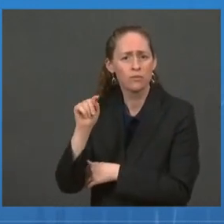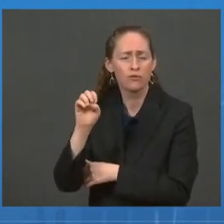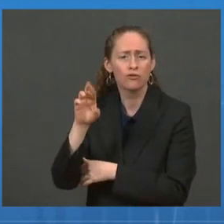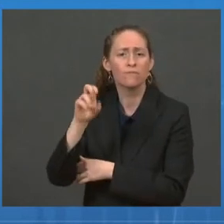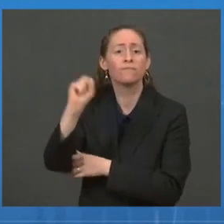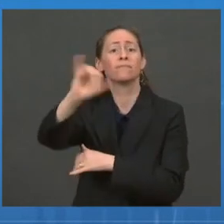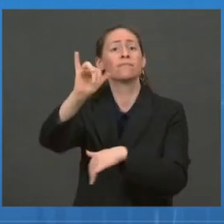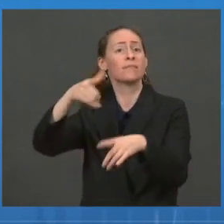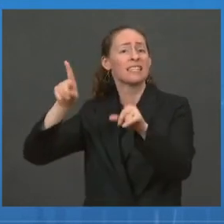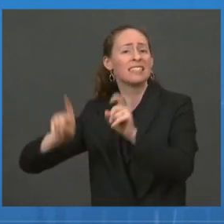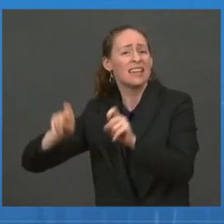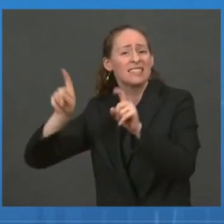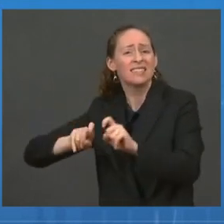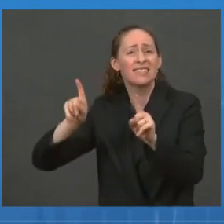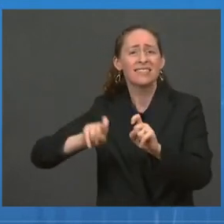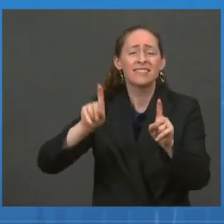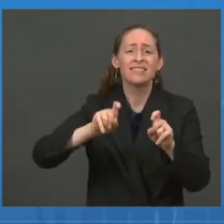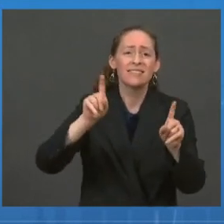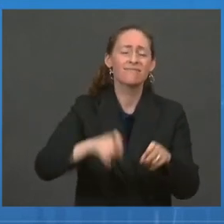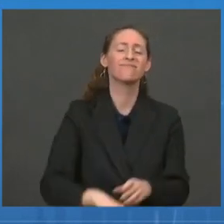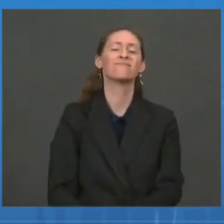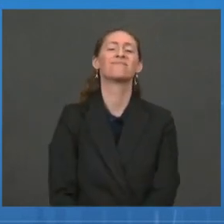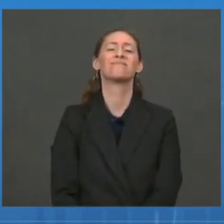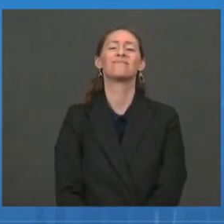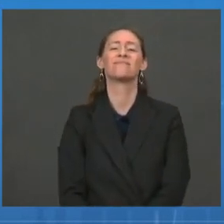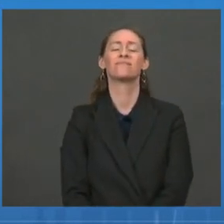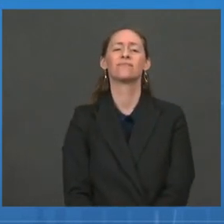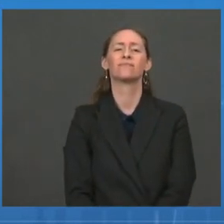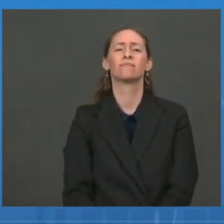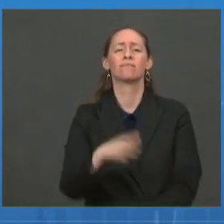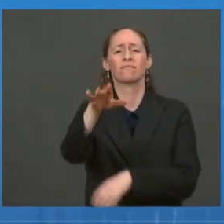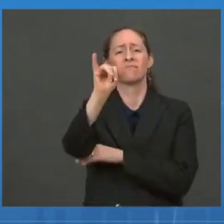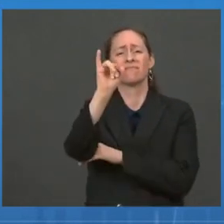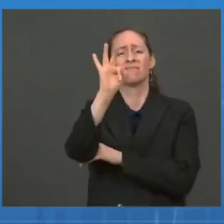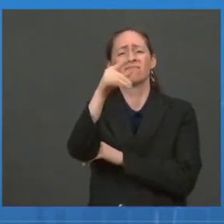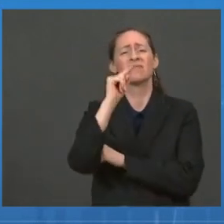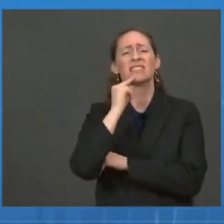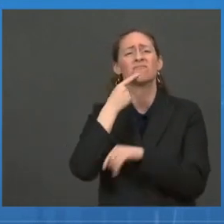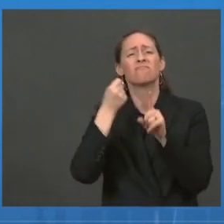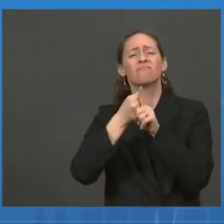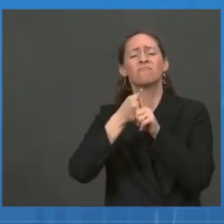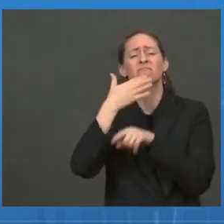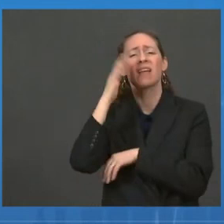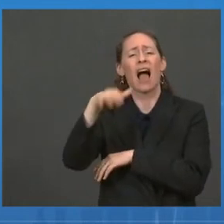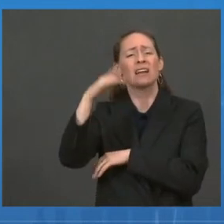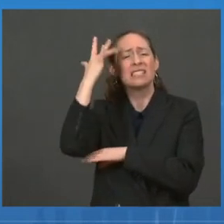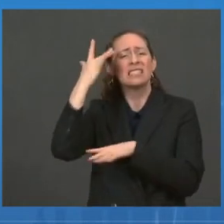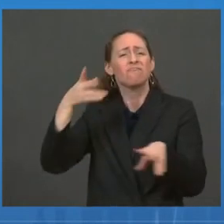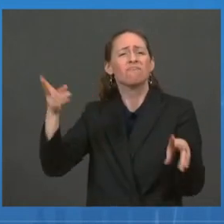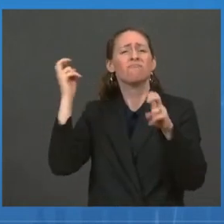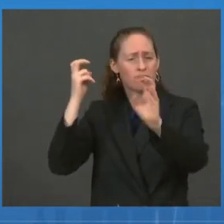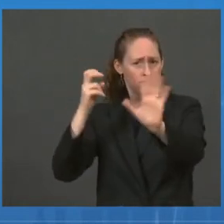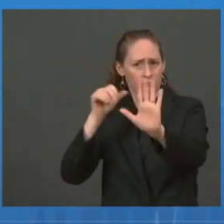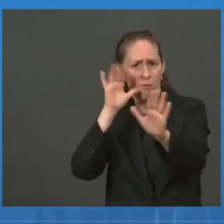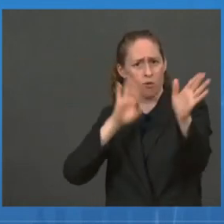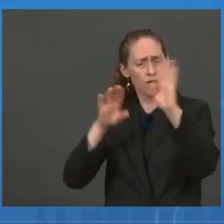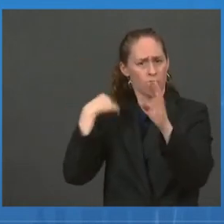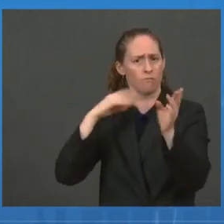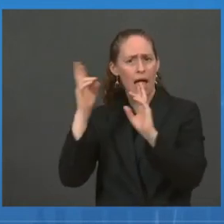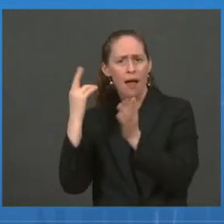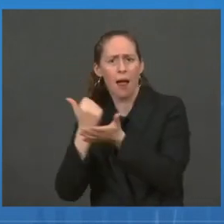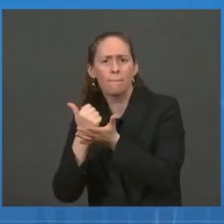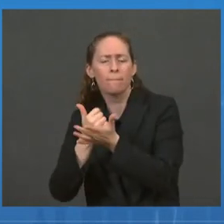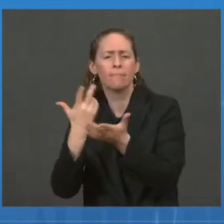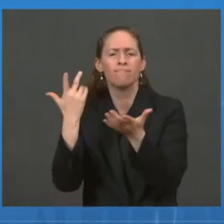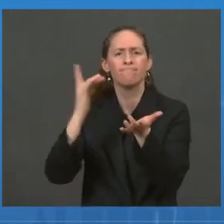so we have more tools than ever before we are prepared and will continue to be guided by science and